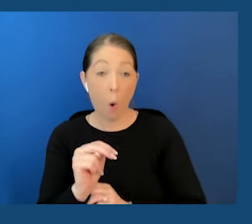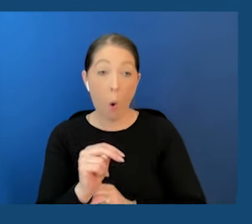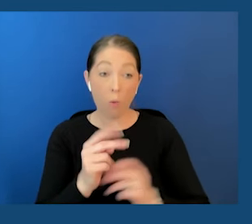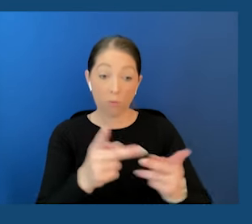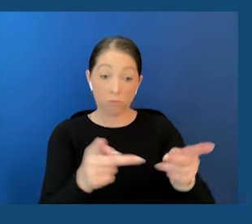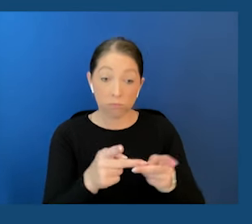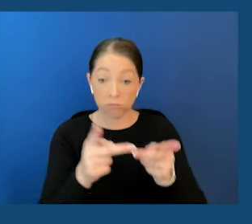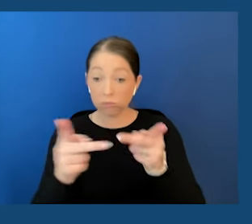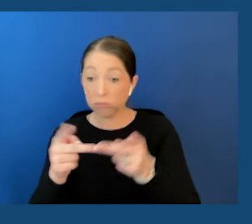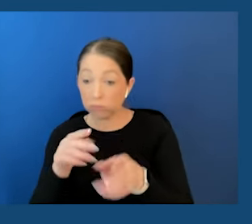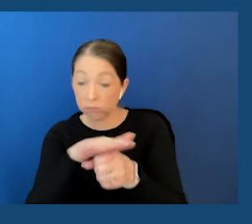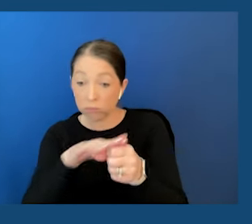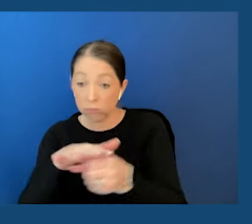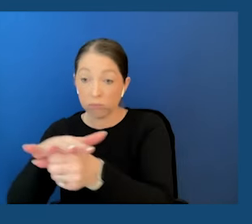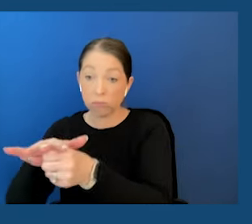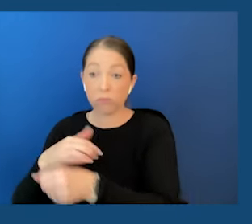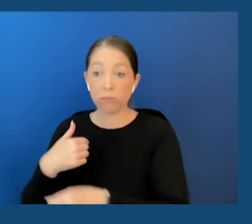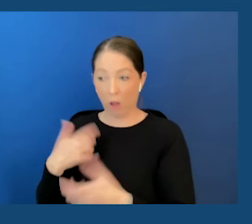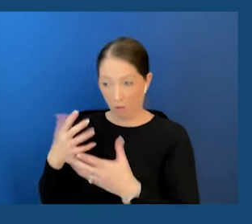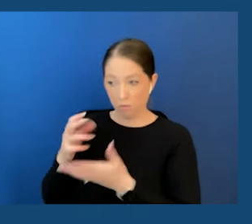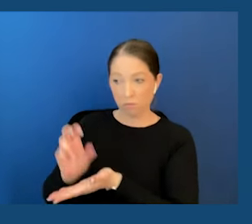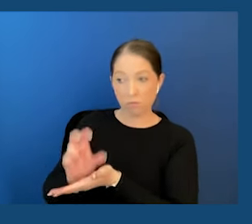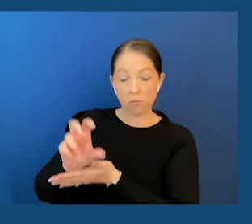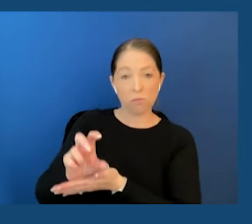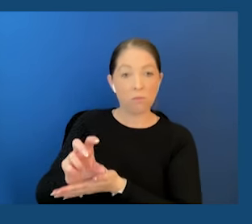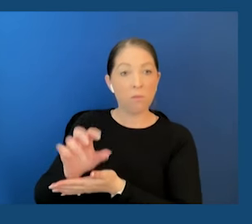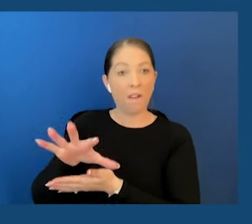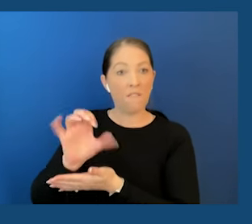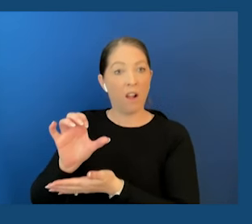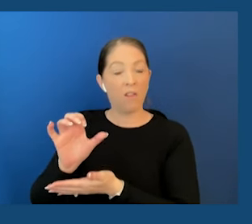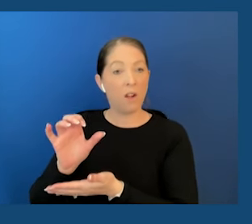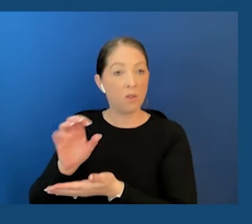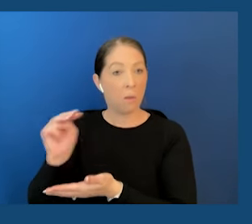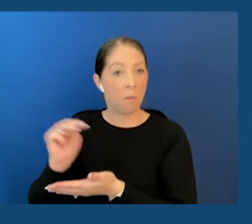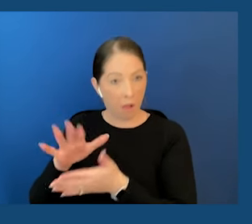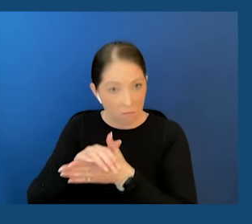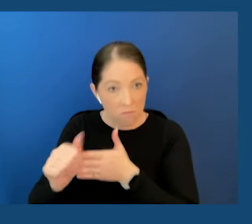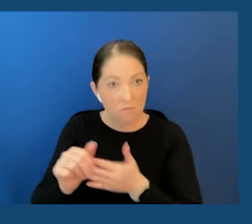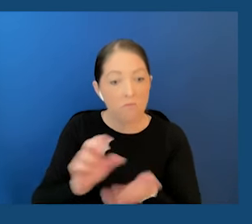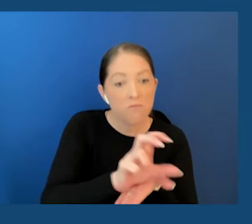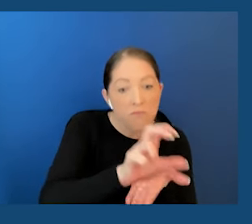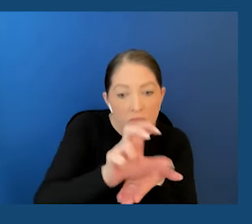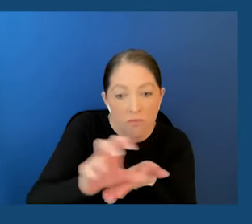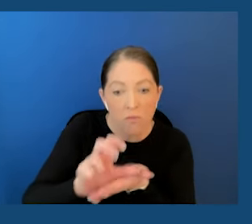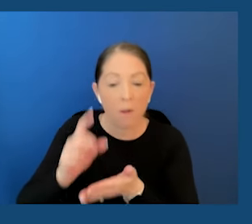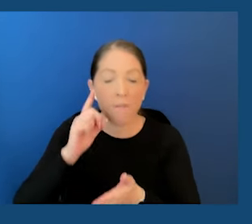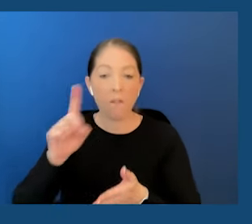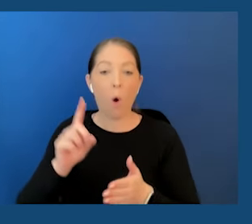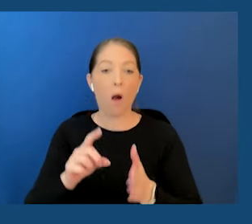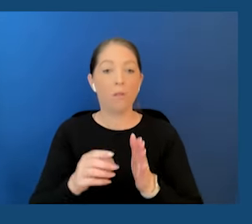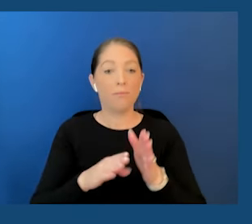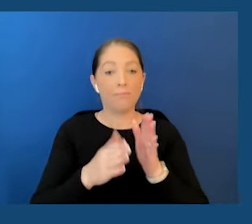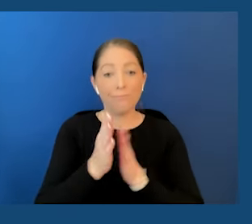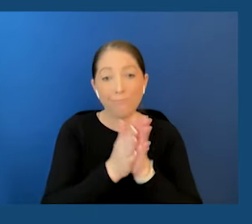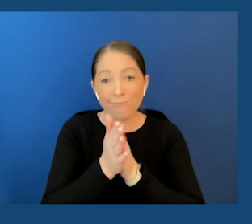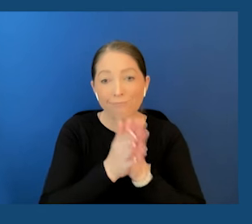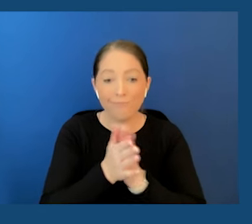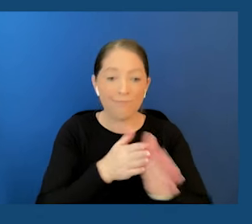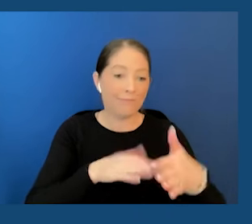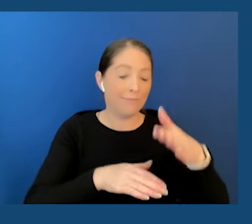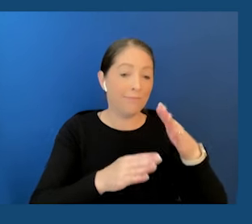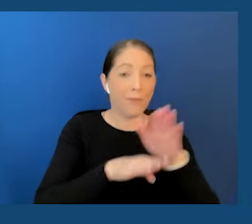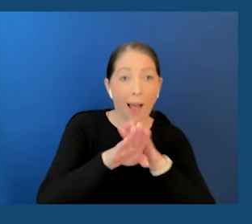table to develop abandoned sites or underused state sites, trying to be real creative here, trying to control what I can